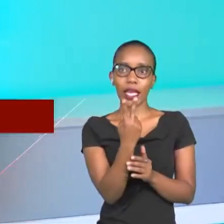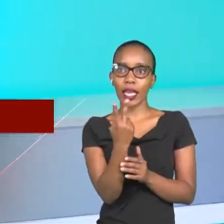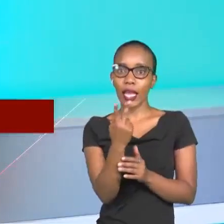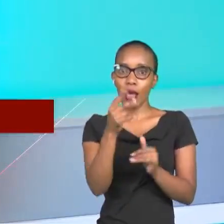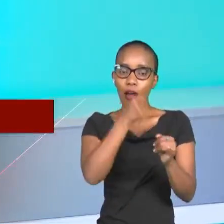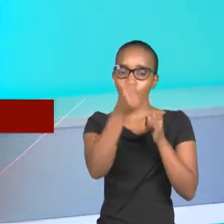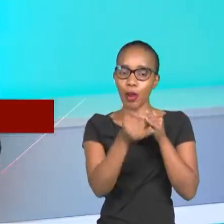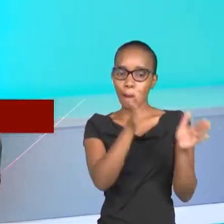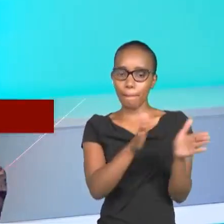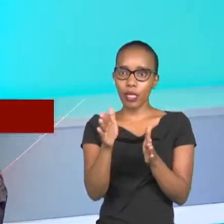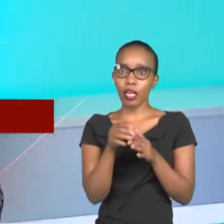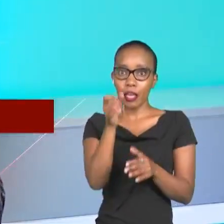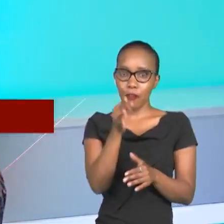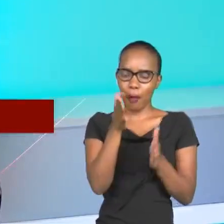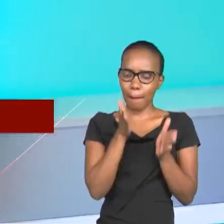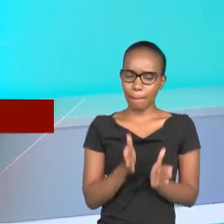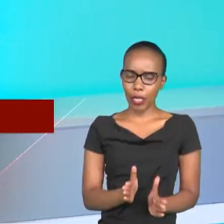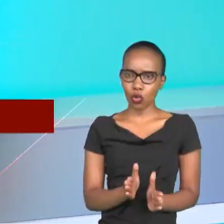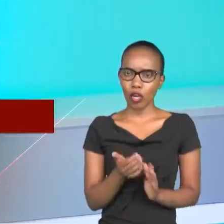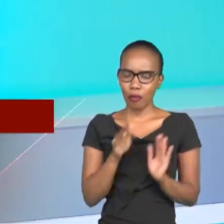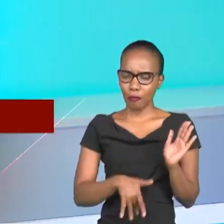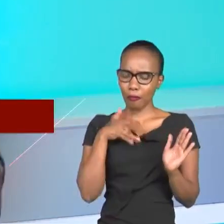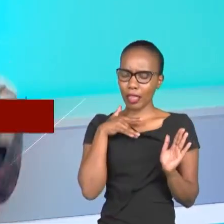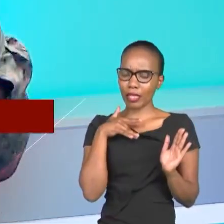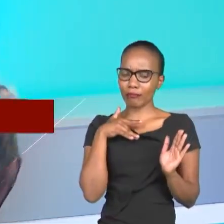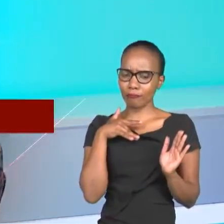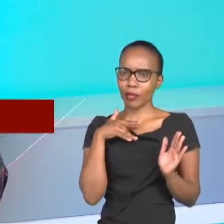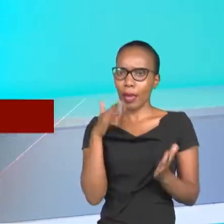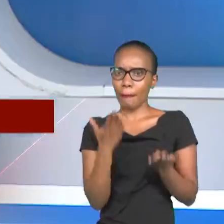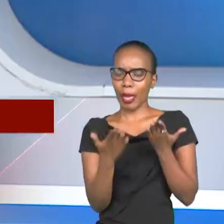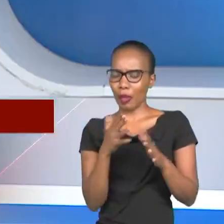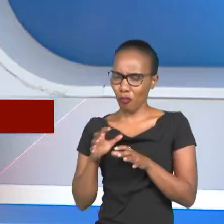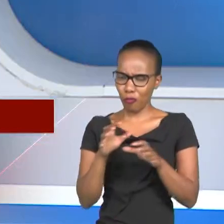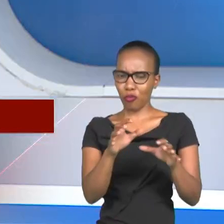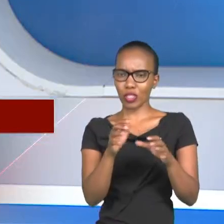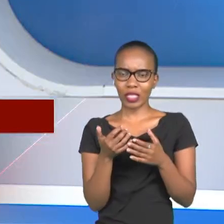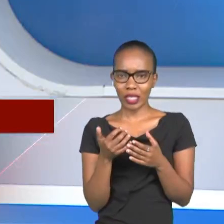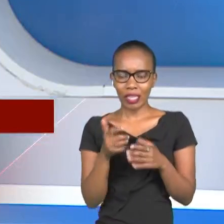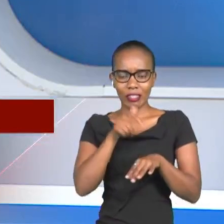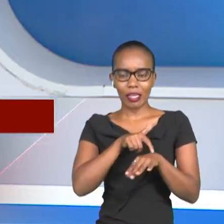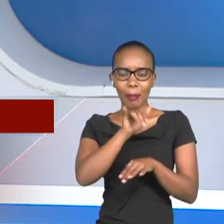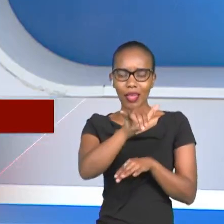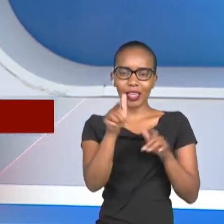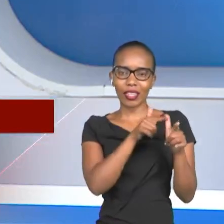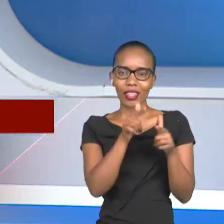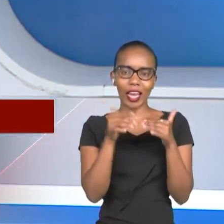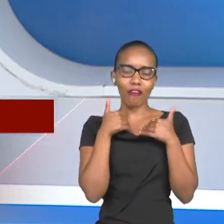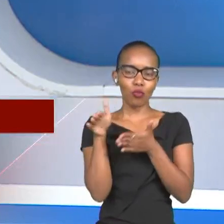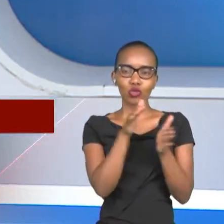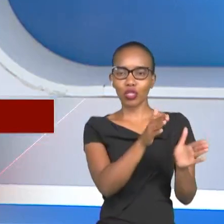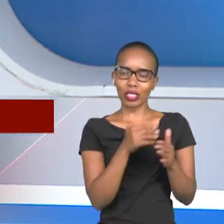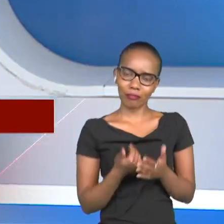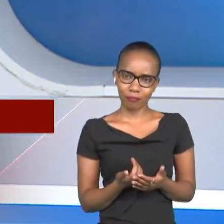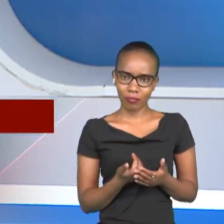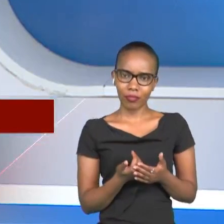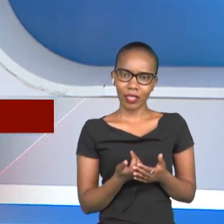final process. If somebody felt that actually he's ambushed, at that particular time there was a window, yes,